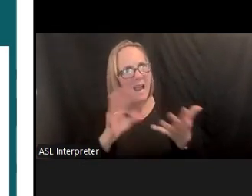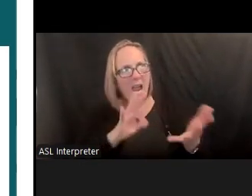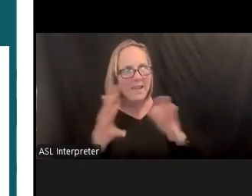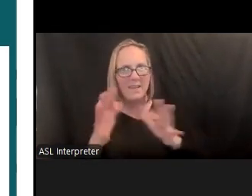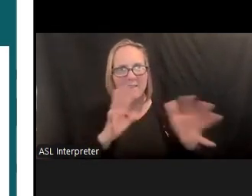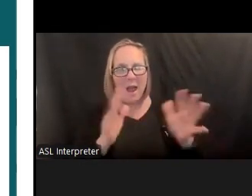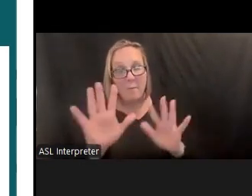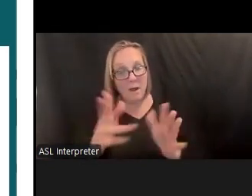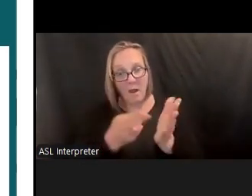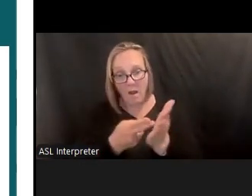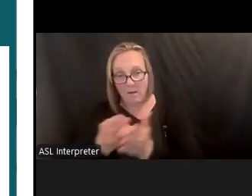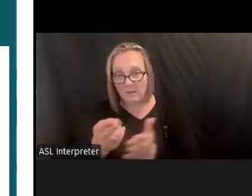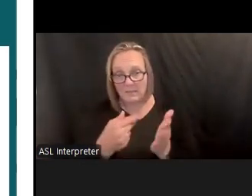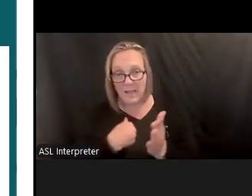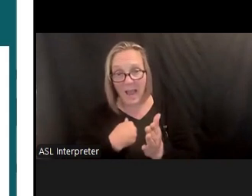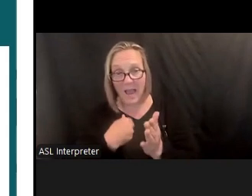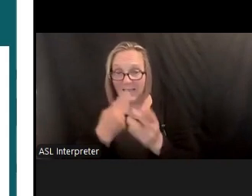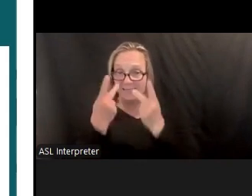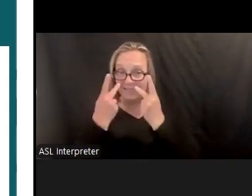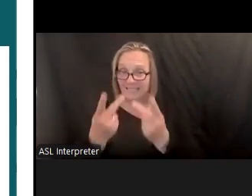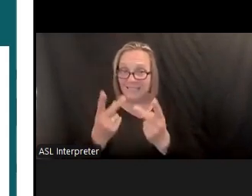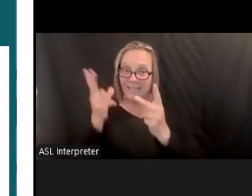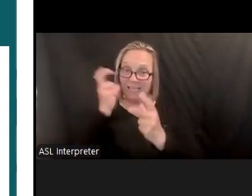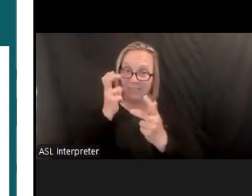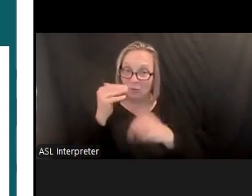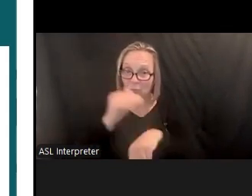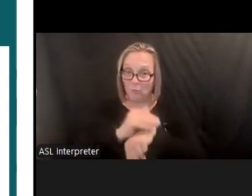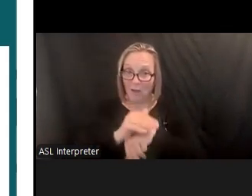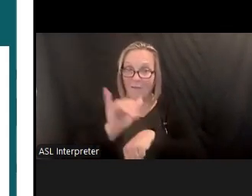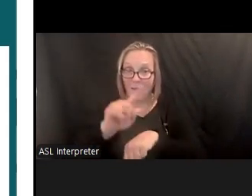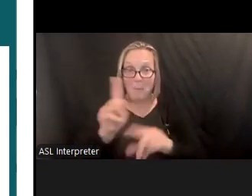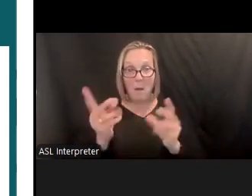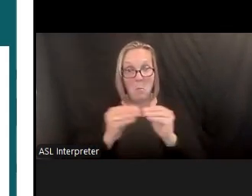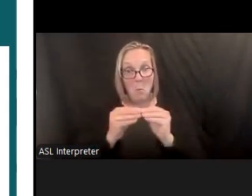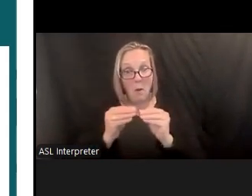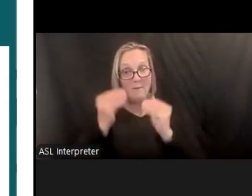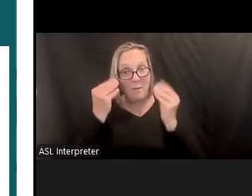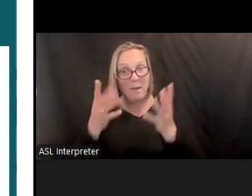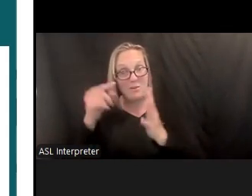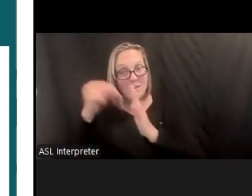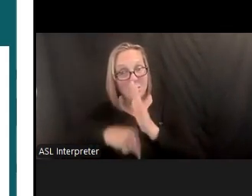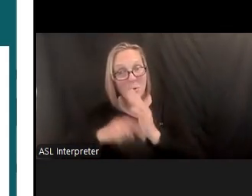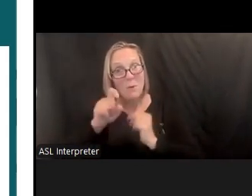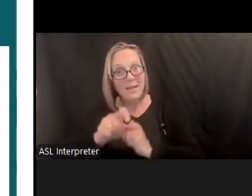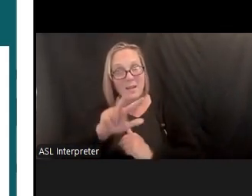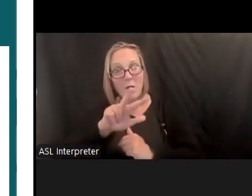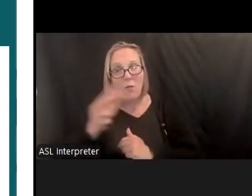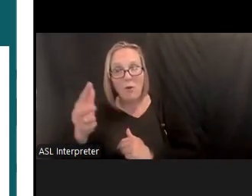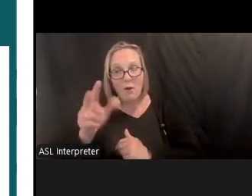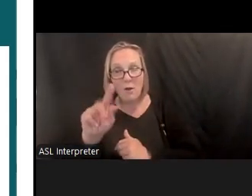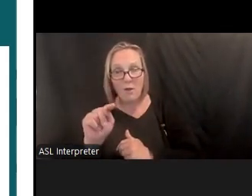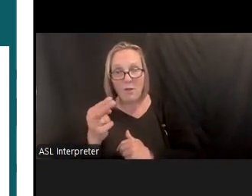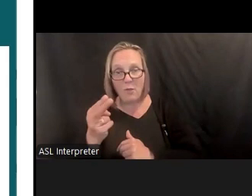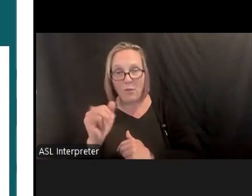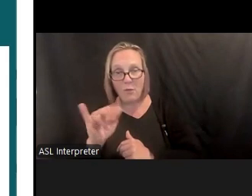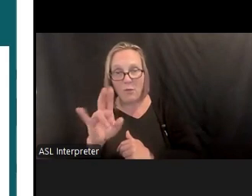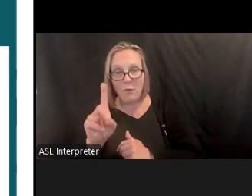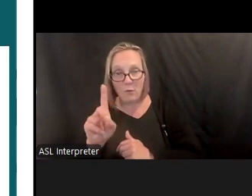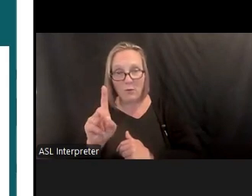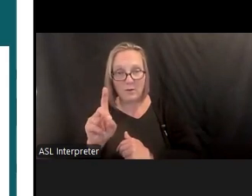know much about it outside of this, but I do know like we need third spaces and I'm interested in that.